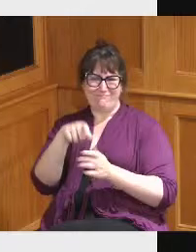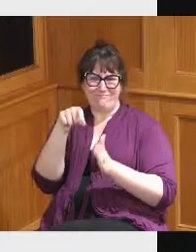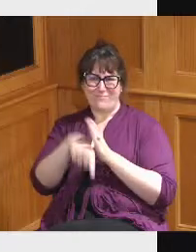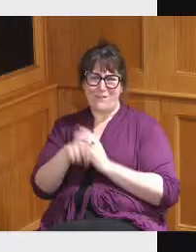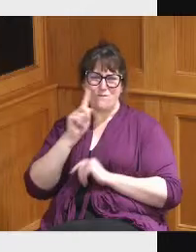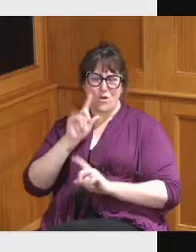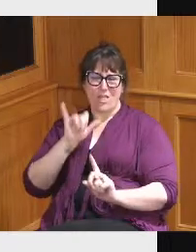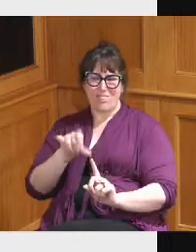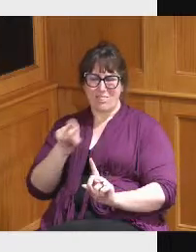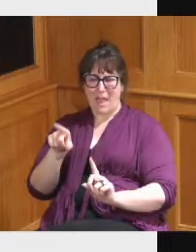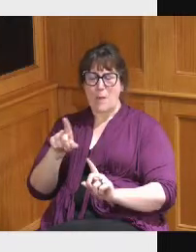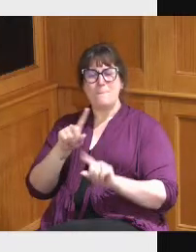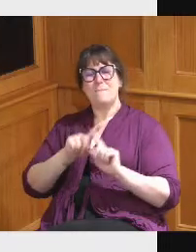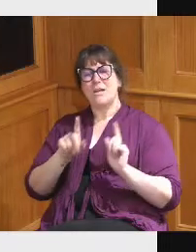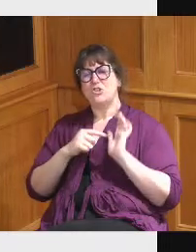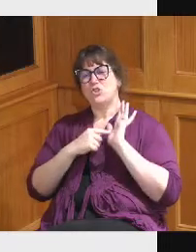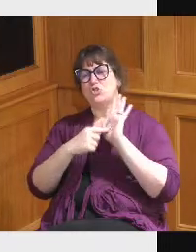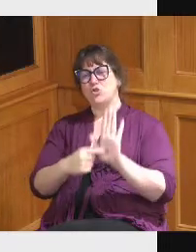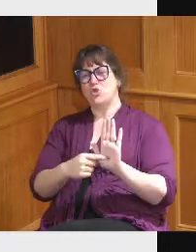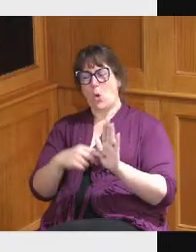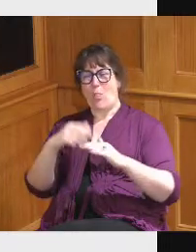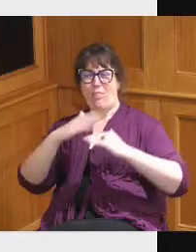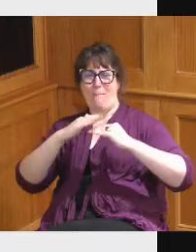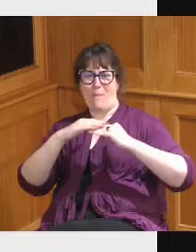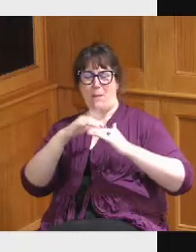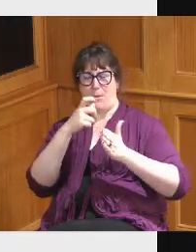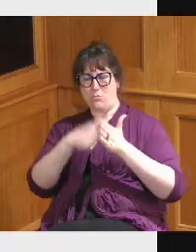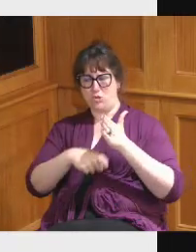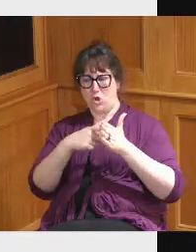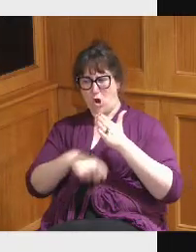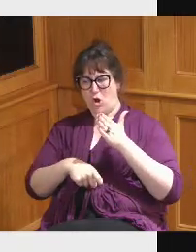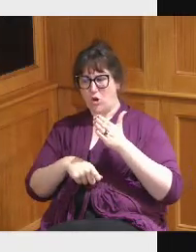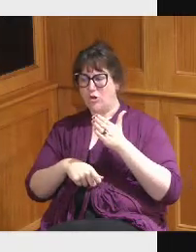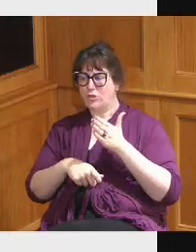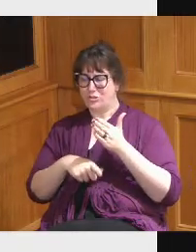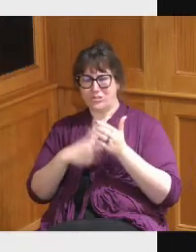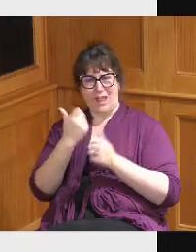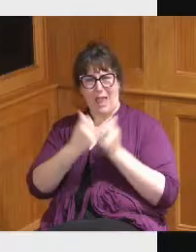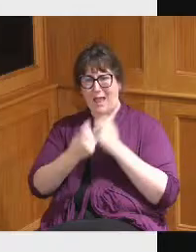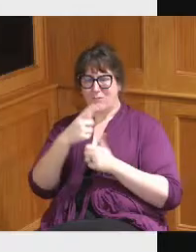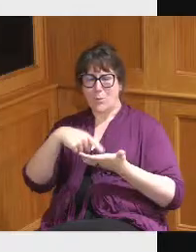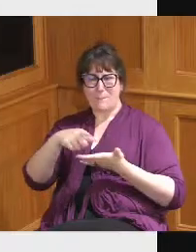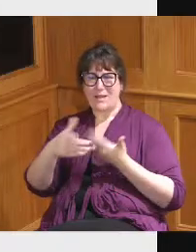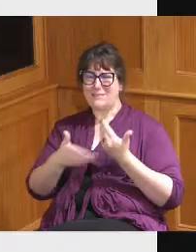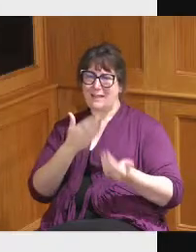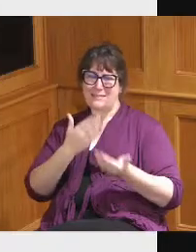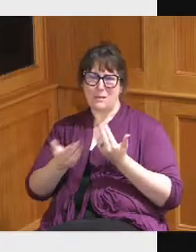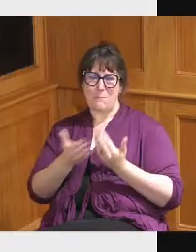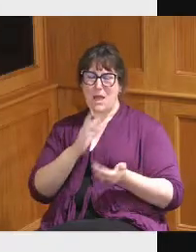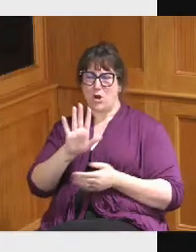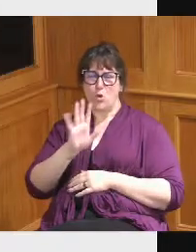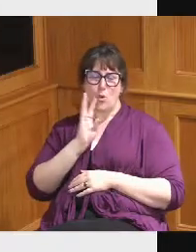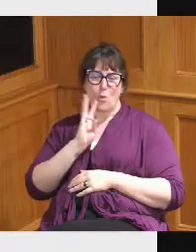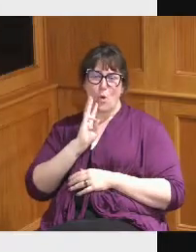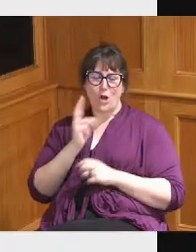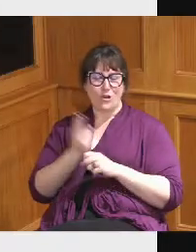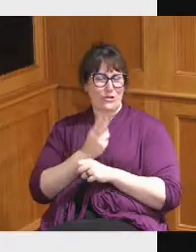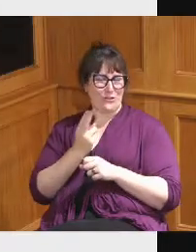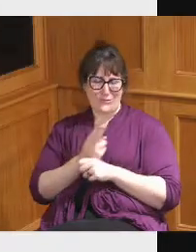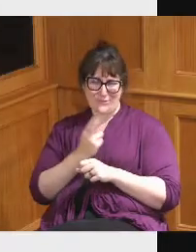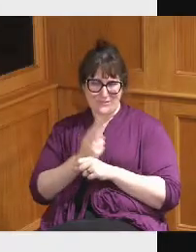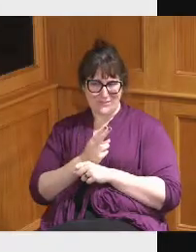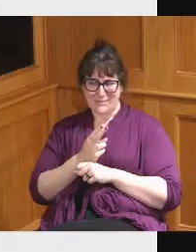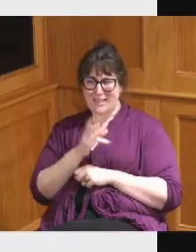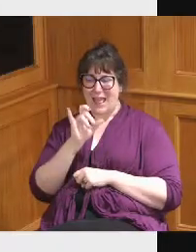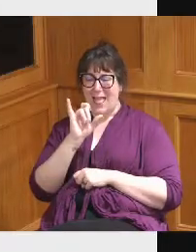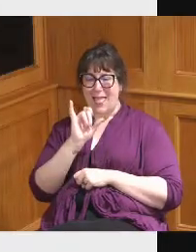look at, again, just to illustrate. So the minimum charge is what everyone pays regardless of their water use, and it is